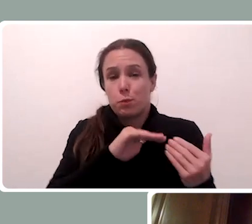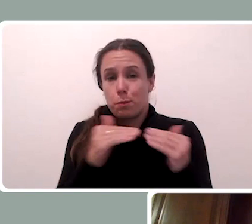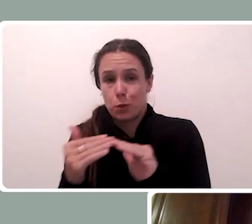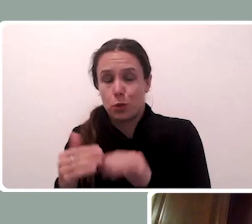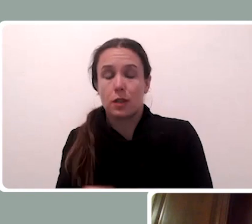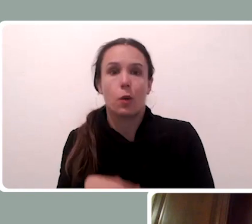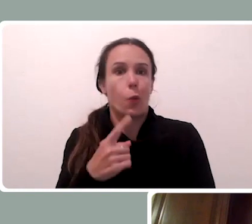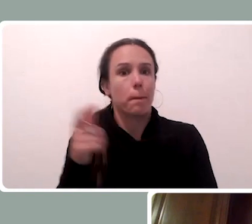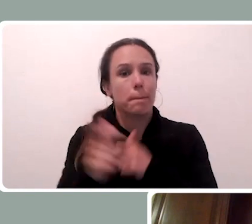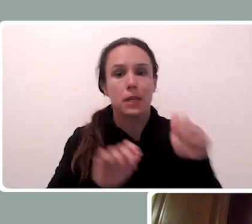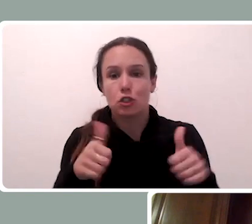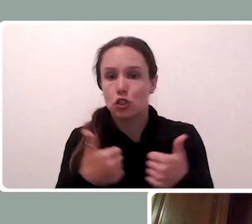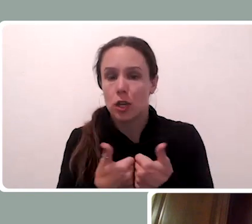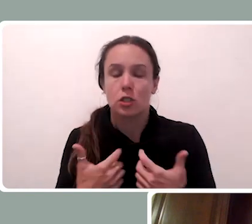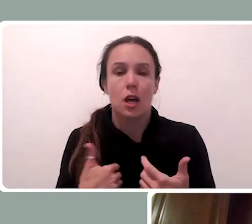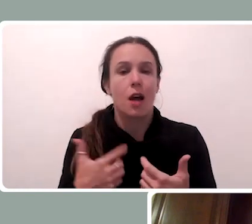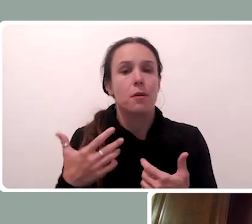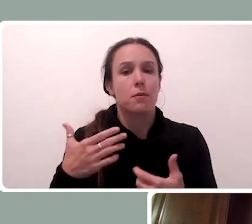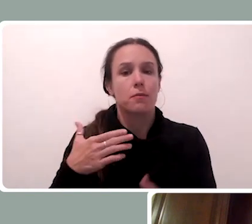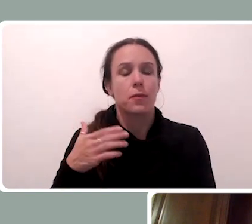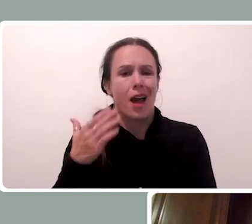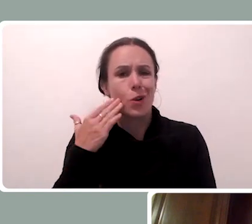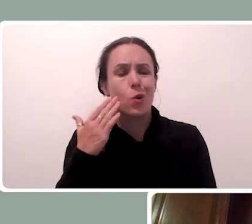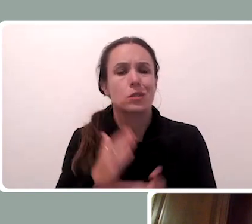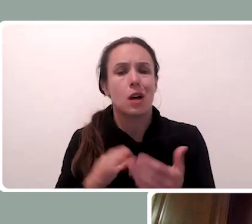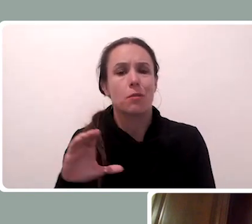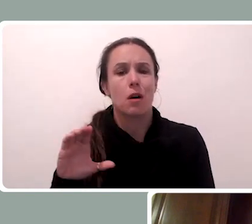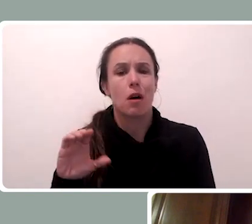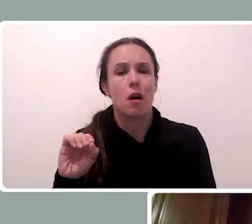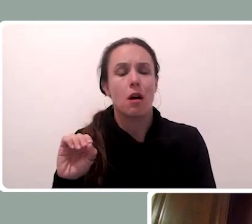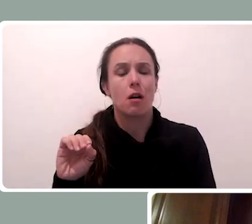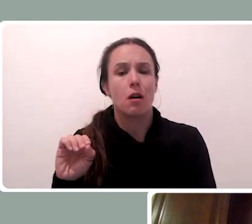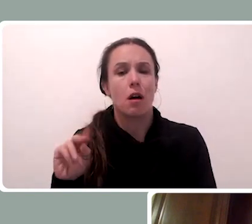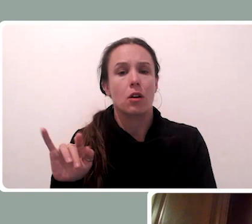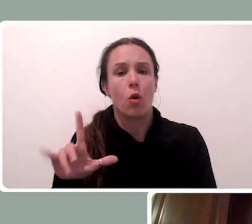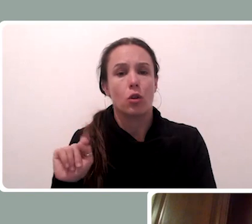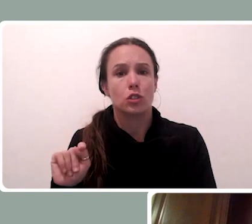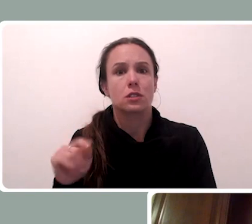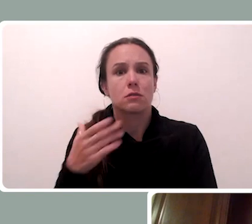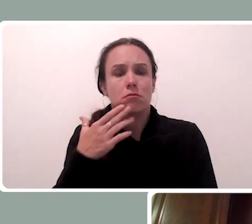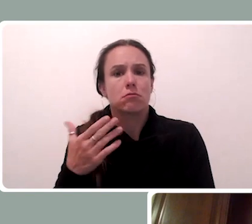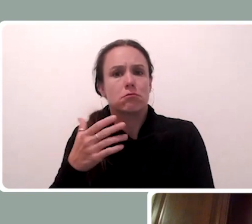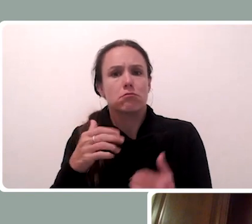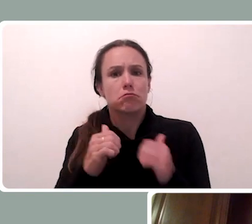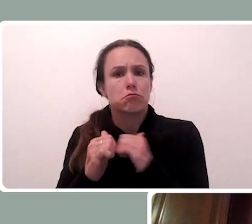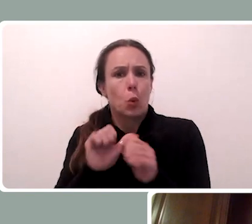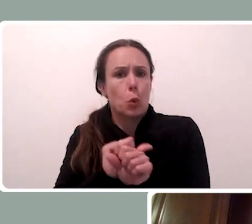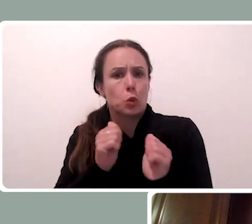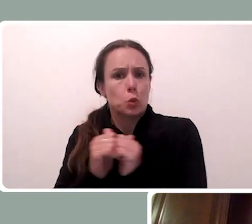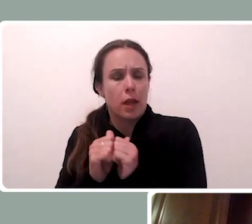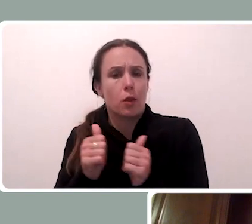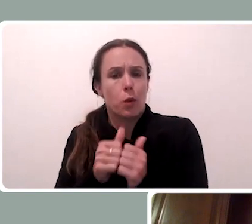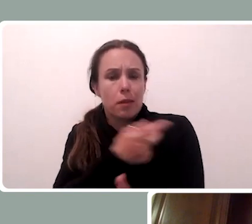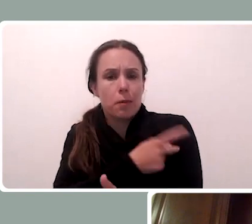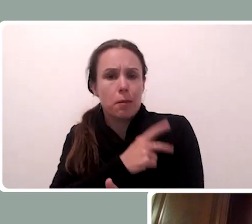biggest challenges I've seen. I've had gynecologists who are very comfortable in co-managing my patients with me and being very comfortable